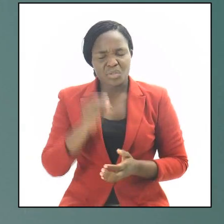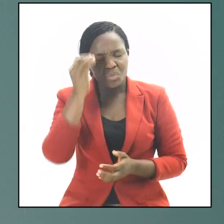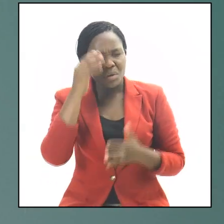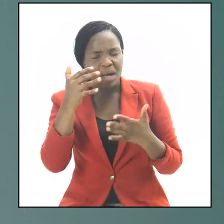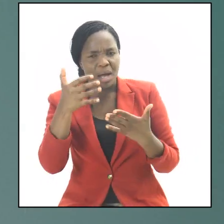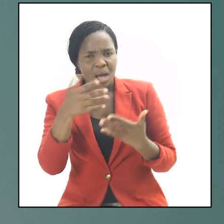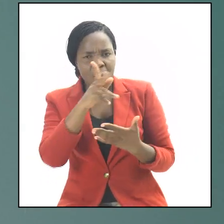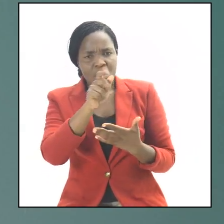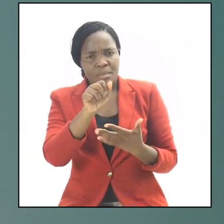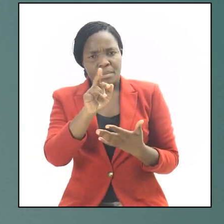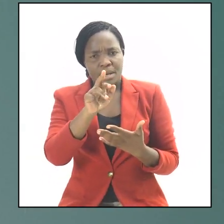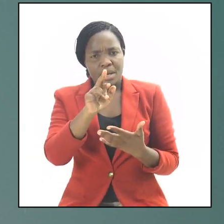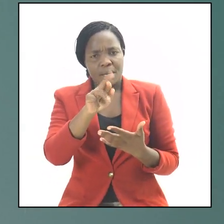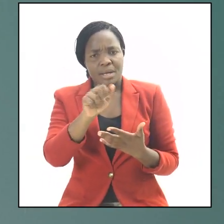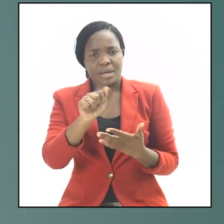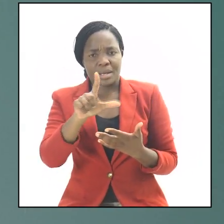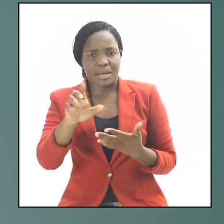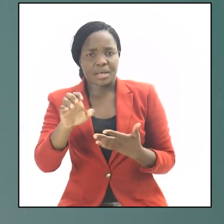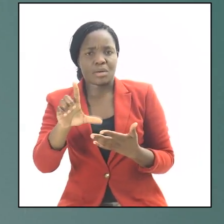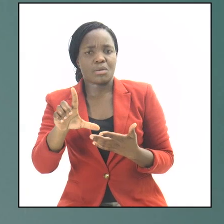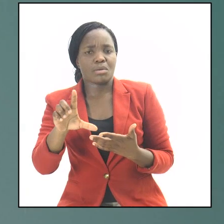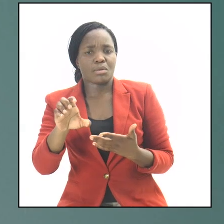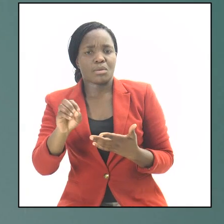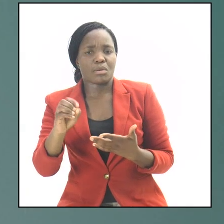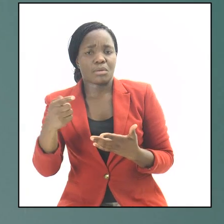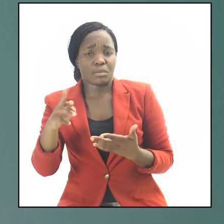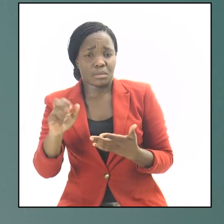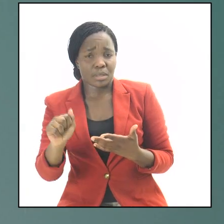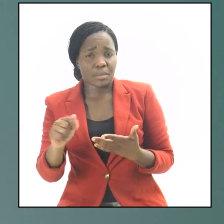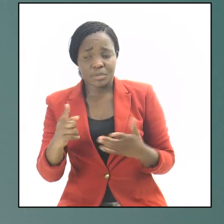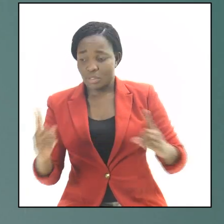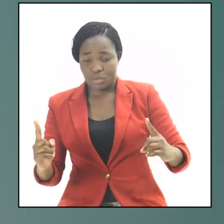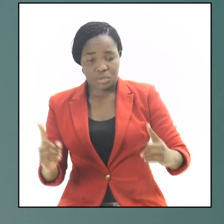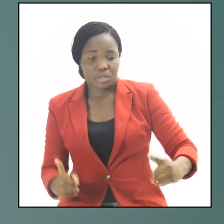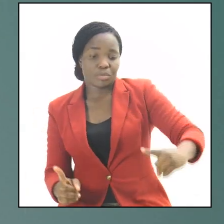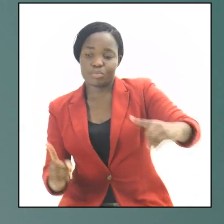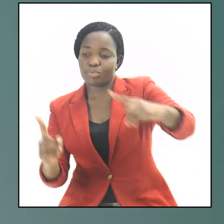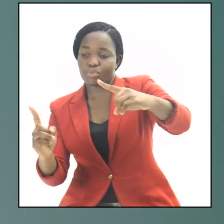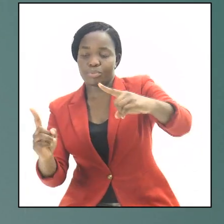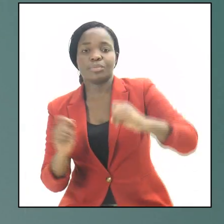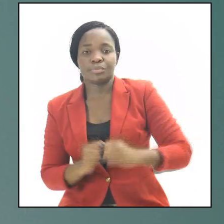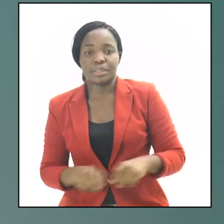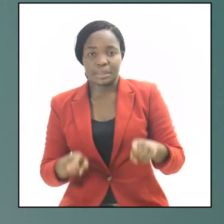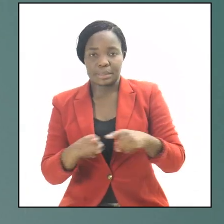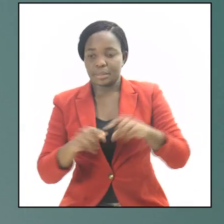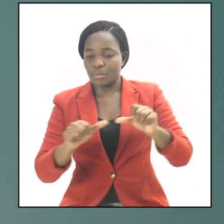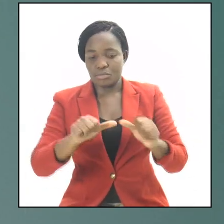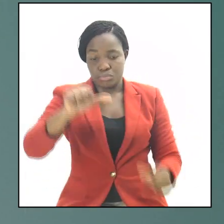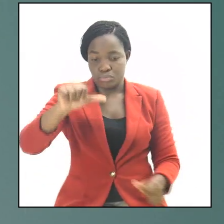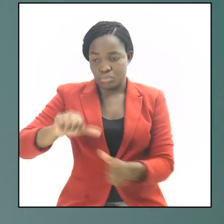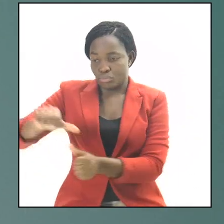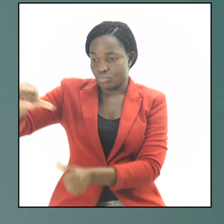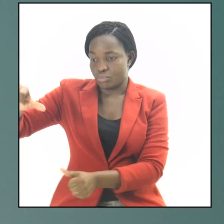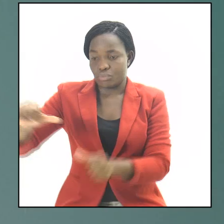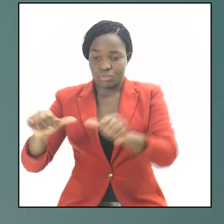a parallelogram, look for opposite sides that are parallel and are the same length.